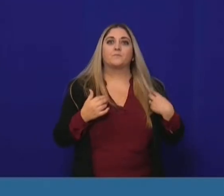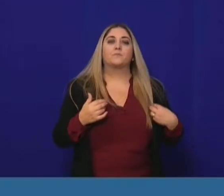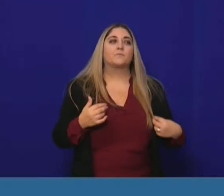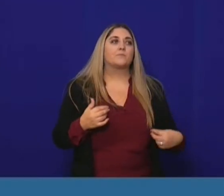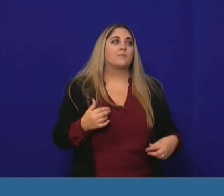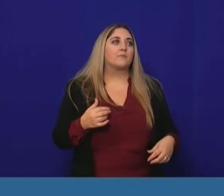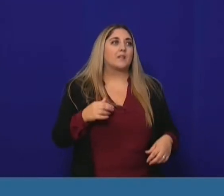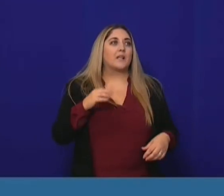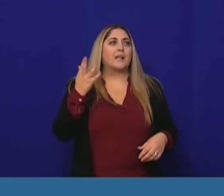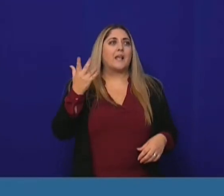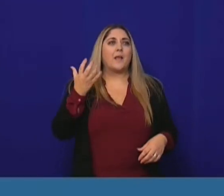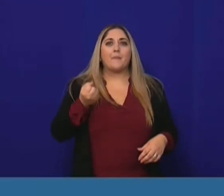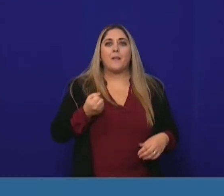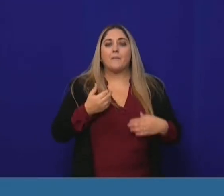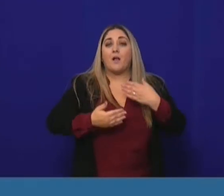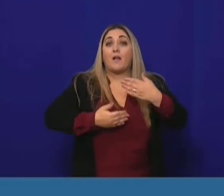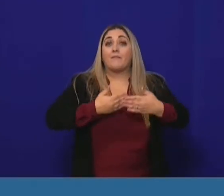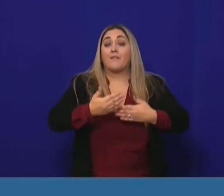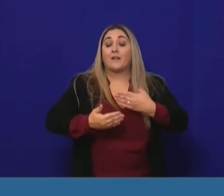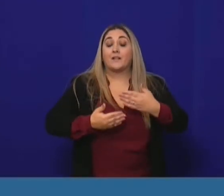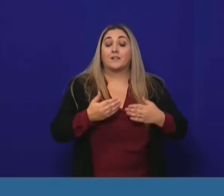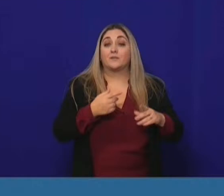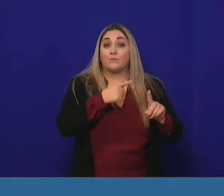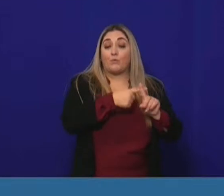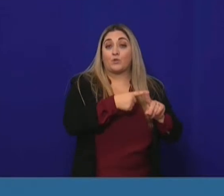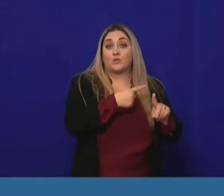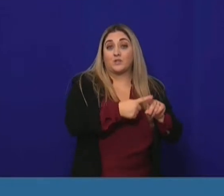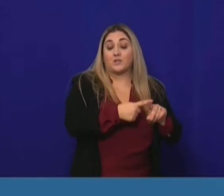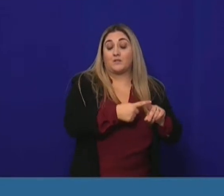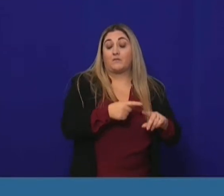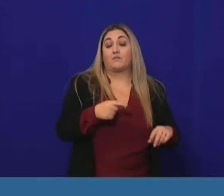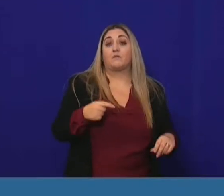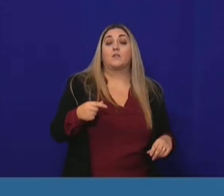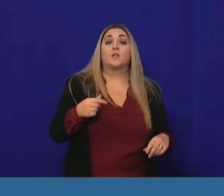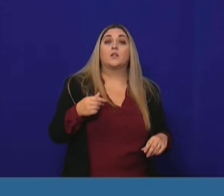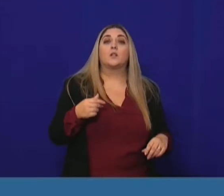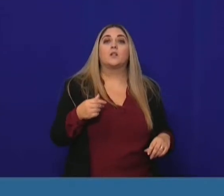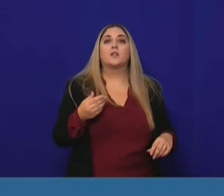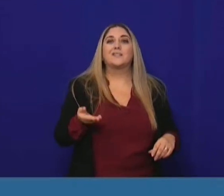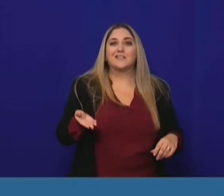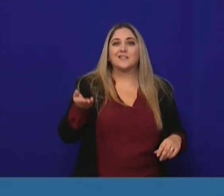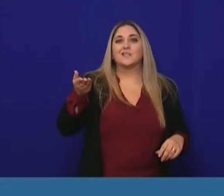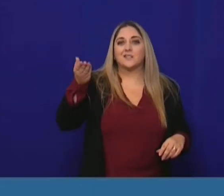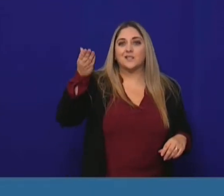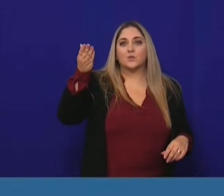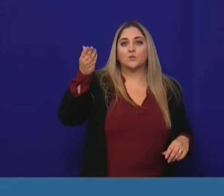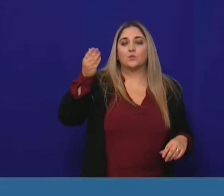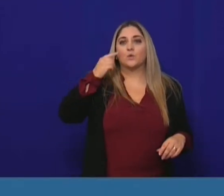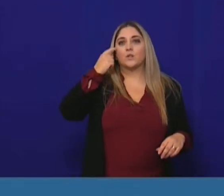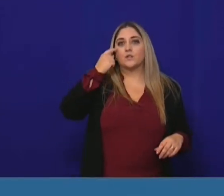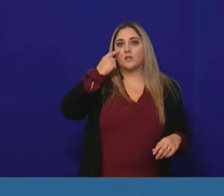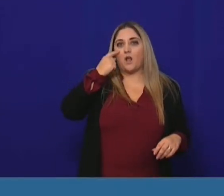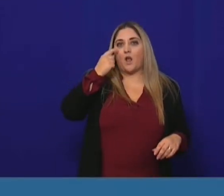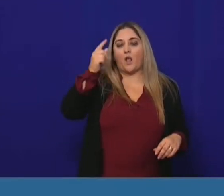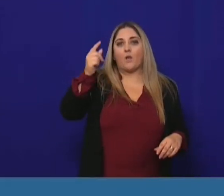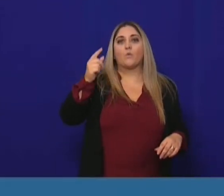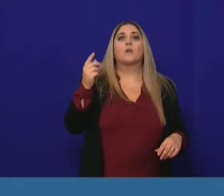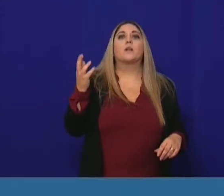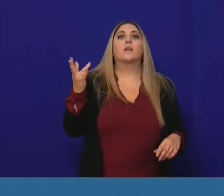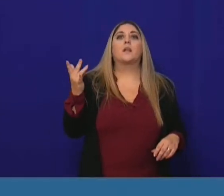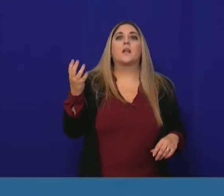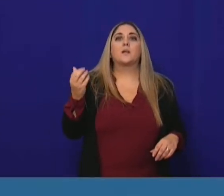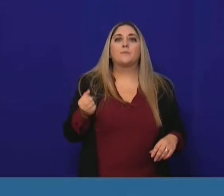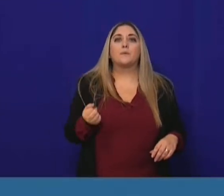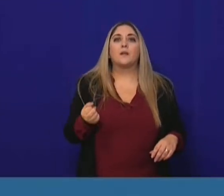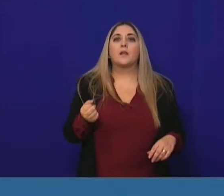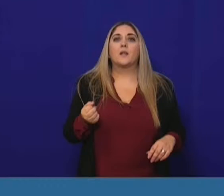Il-każijiet attivi wkoll bħalma qegħdin naraw qegħdin ikunu jiżdiedu minħabba propju l-każijiet anke meta tħares